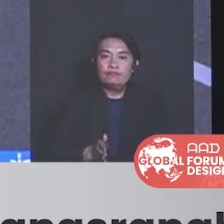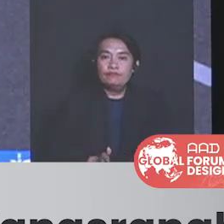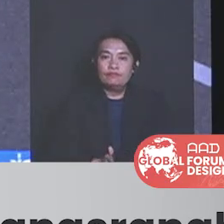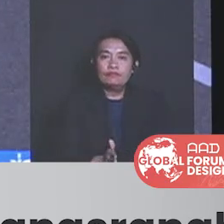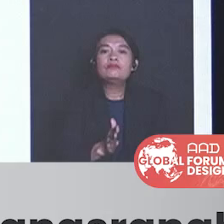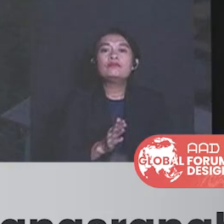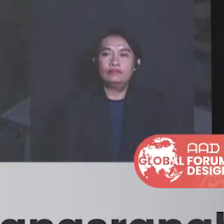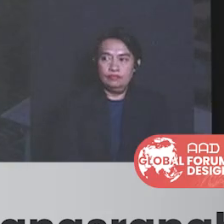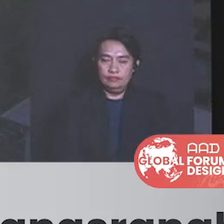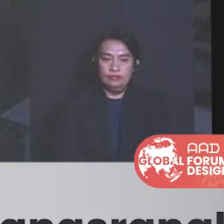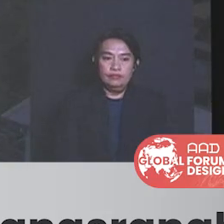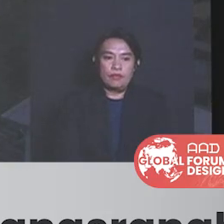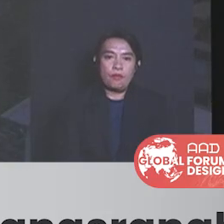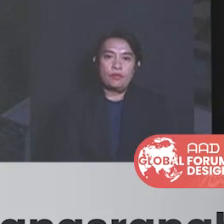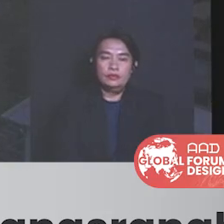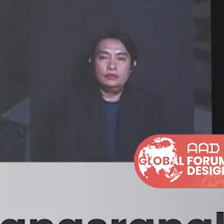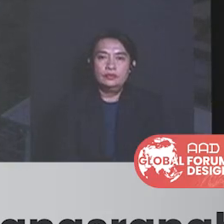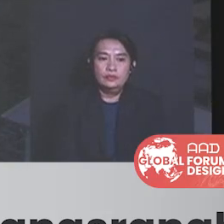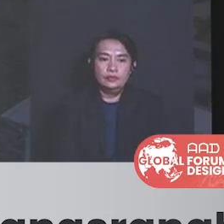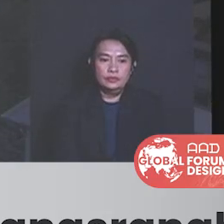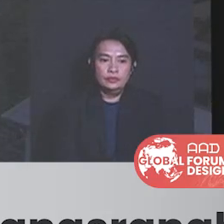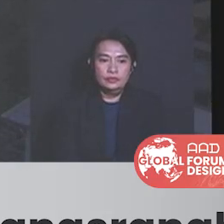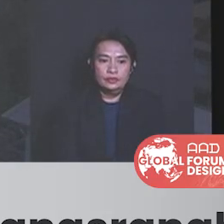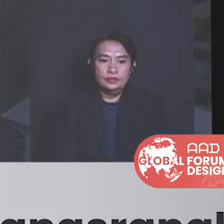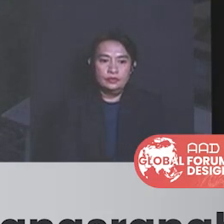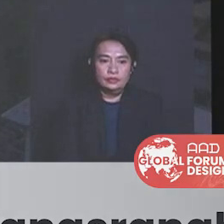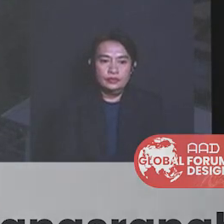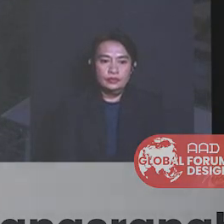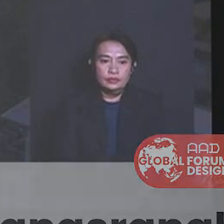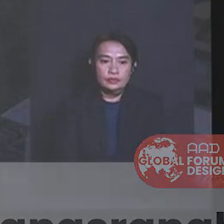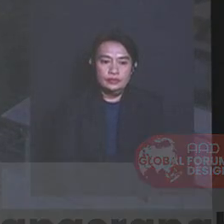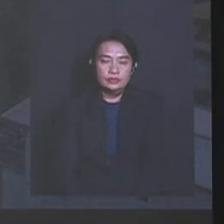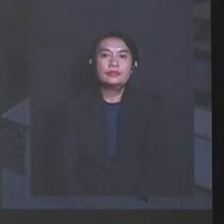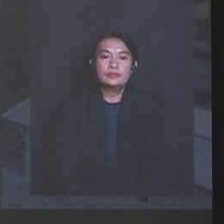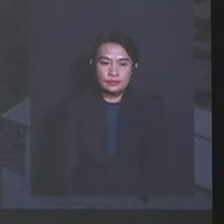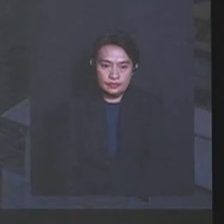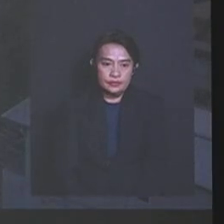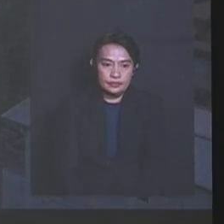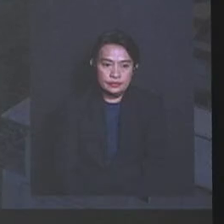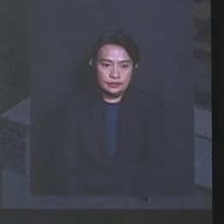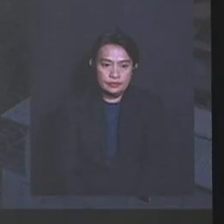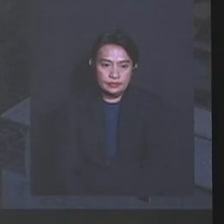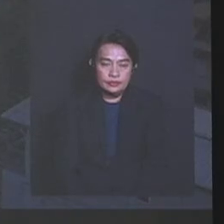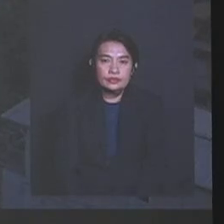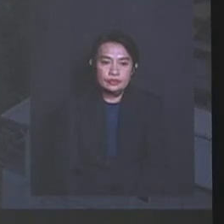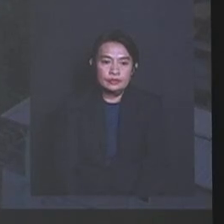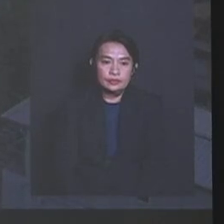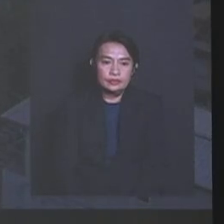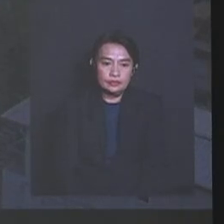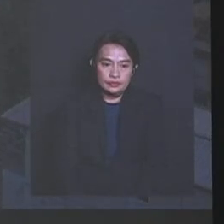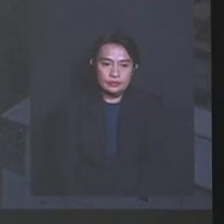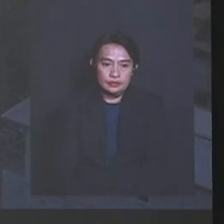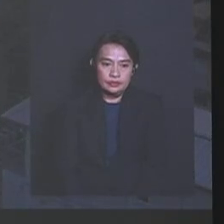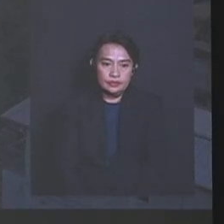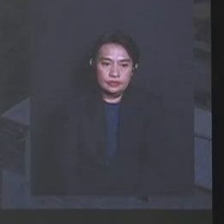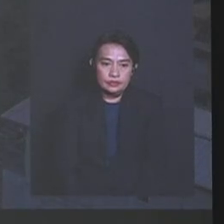Yeah. All right. So that is the thing that we want to go for. But as I mentioned,